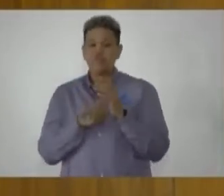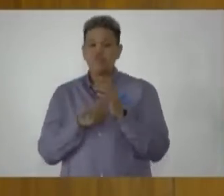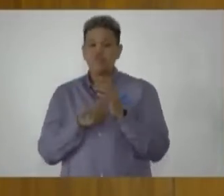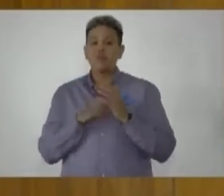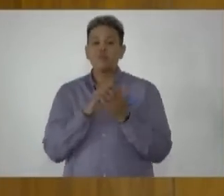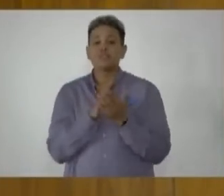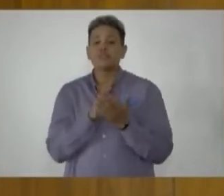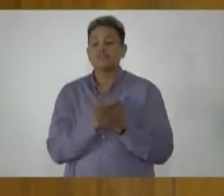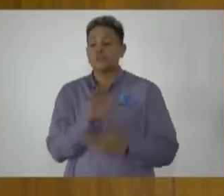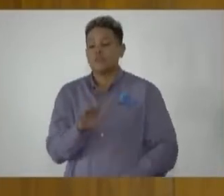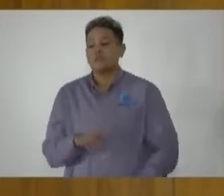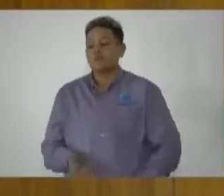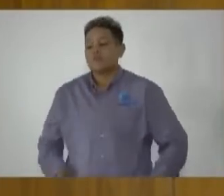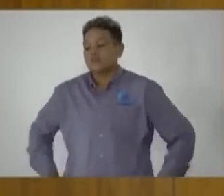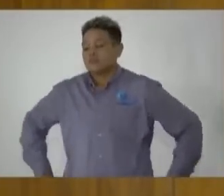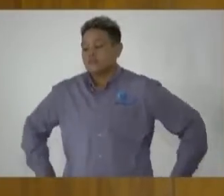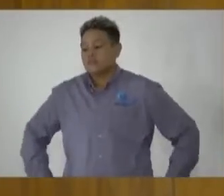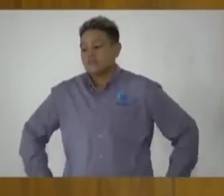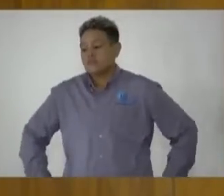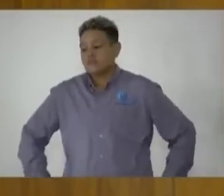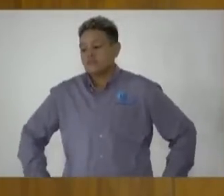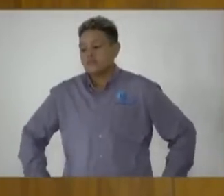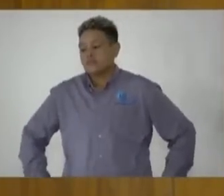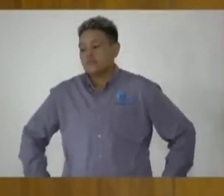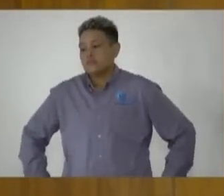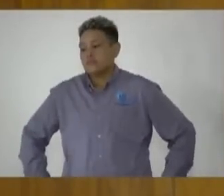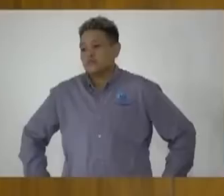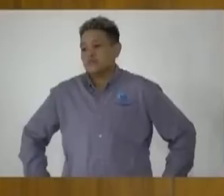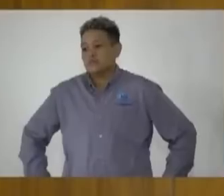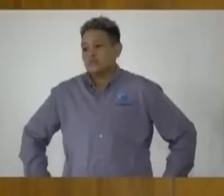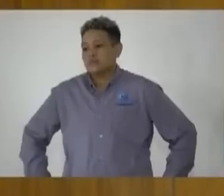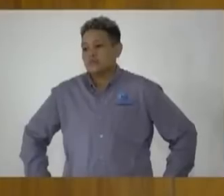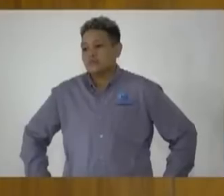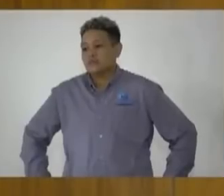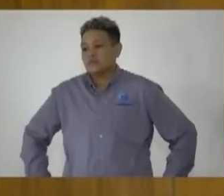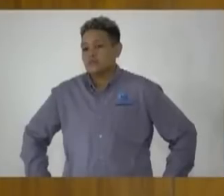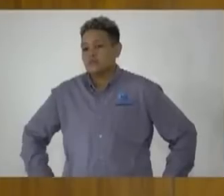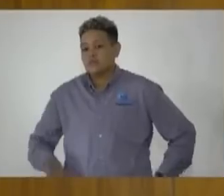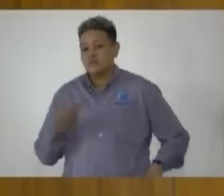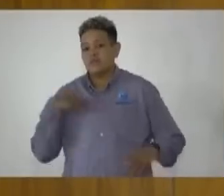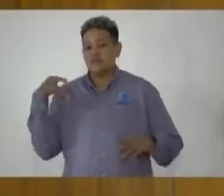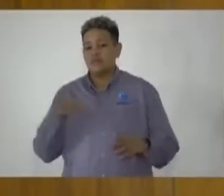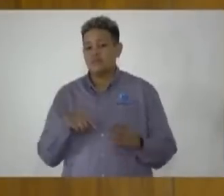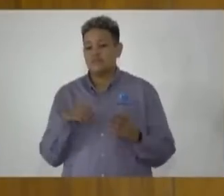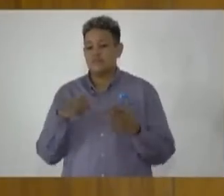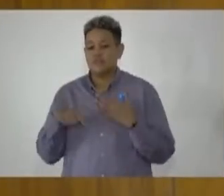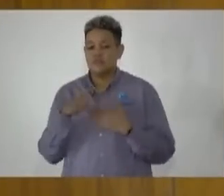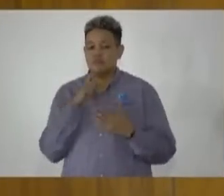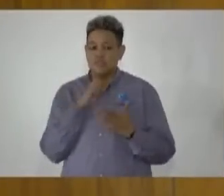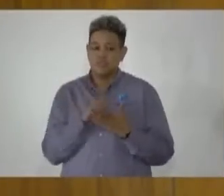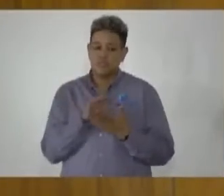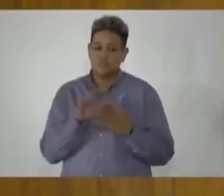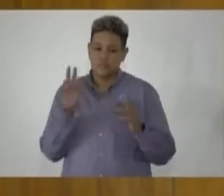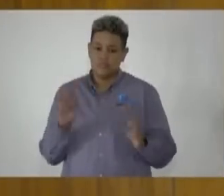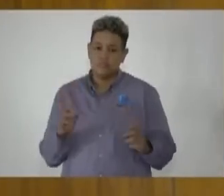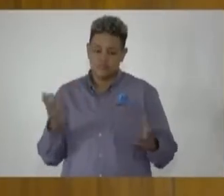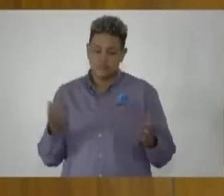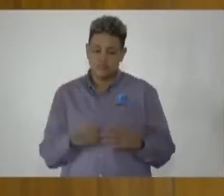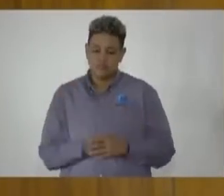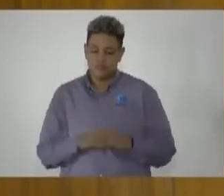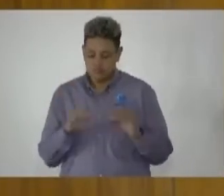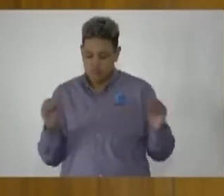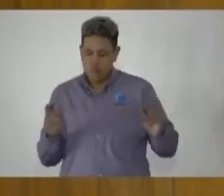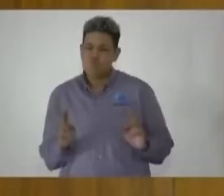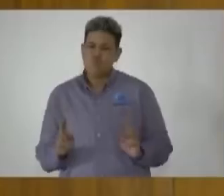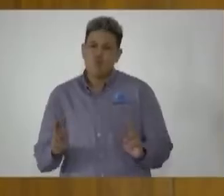documents, and we convene next week and just deal with the matter. You know, I mean, there is